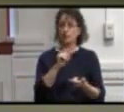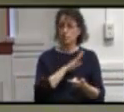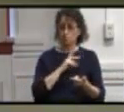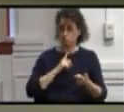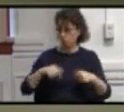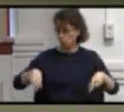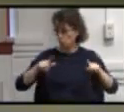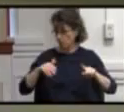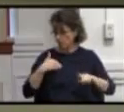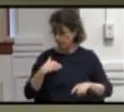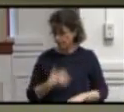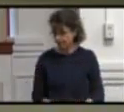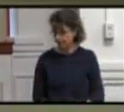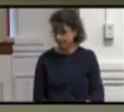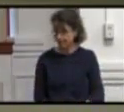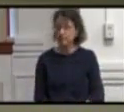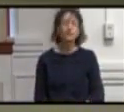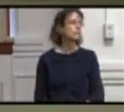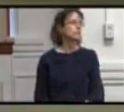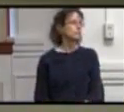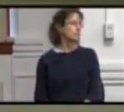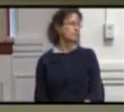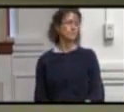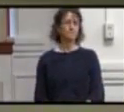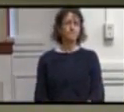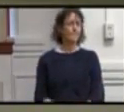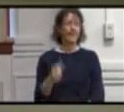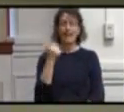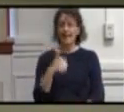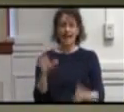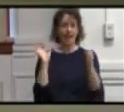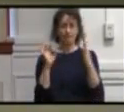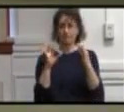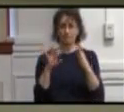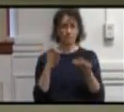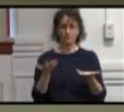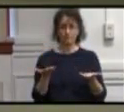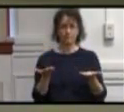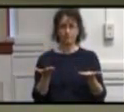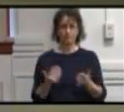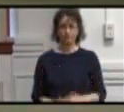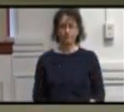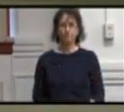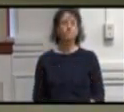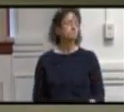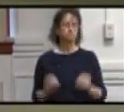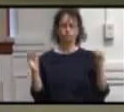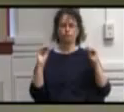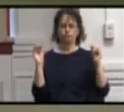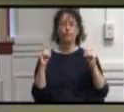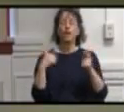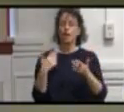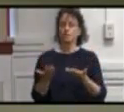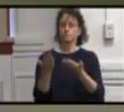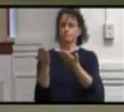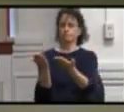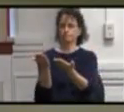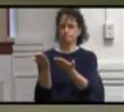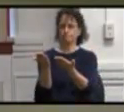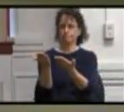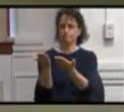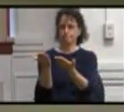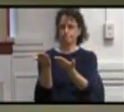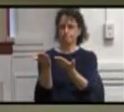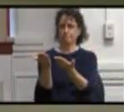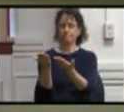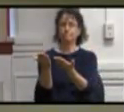description? Does anybody have any comments about those at this time? All right, so I'm going to make a motion at this point that